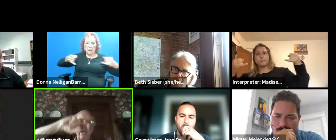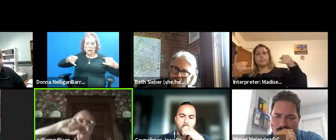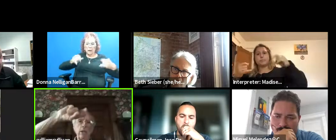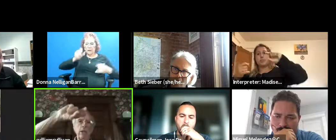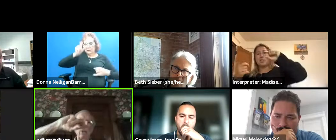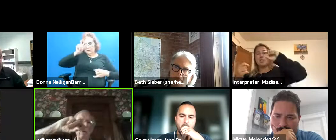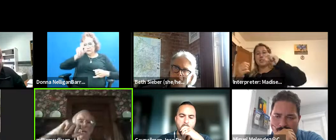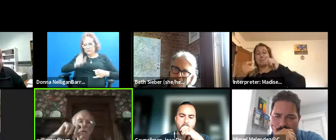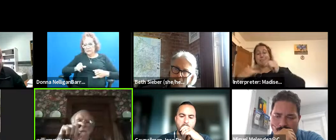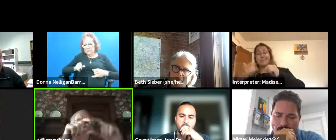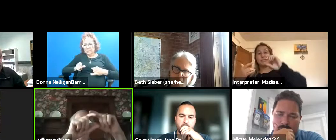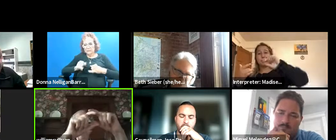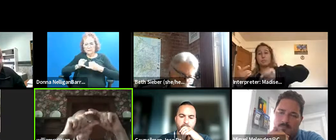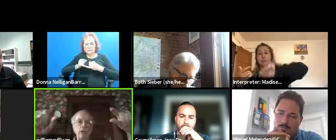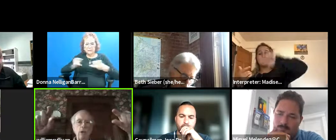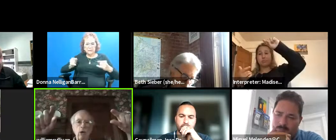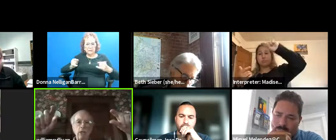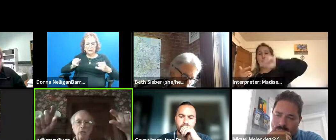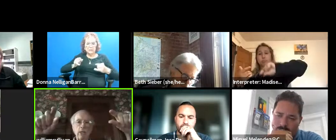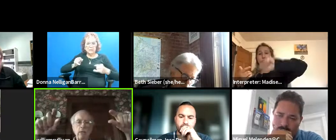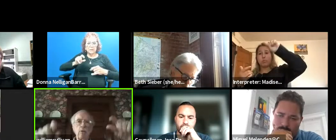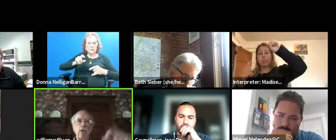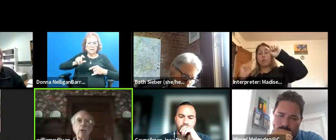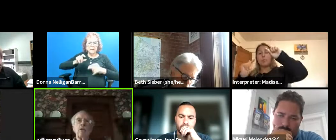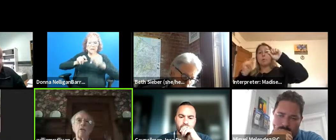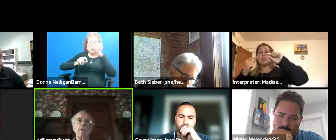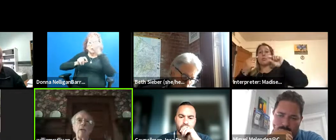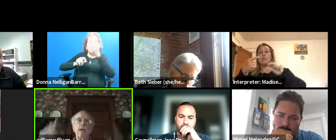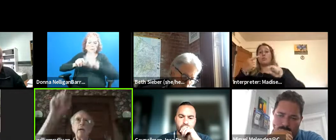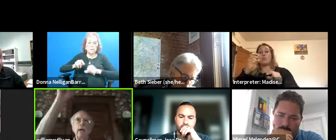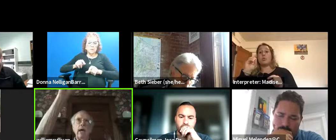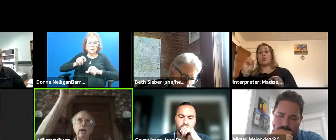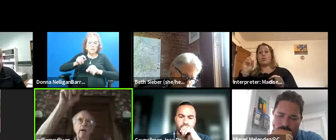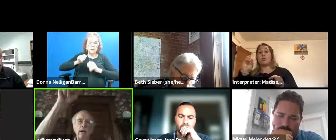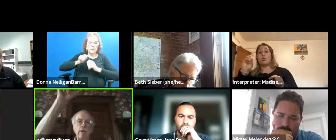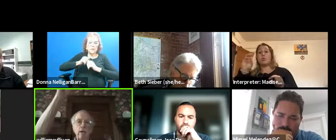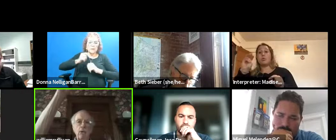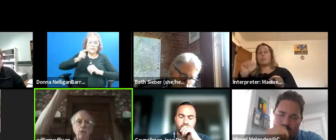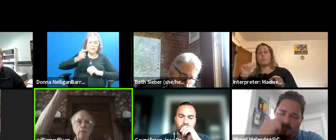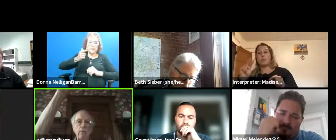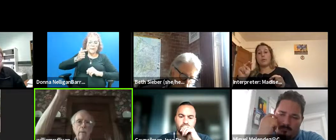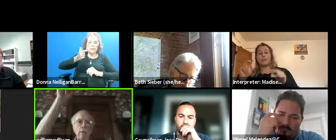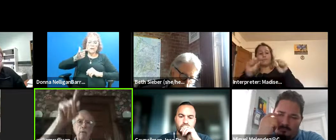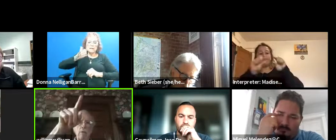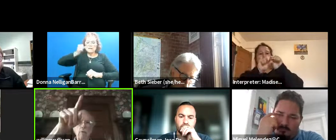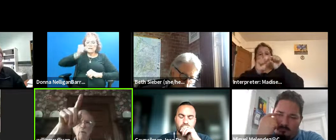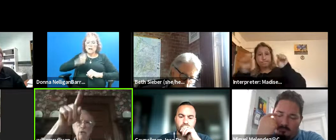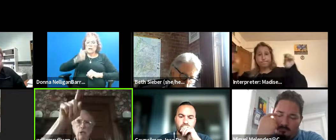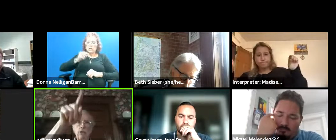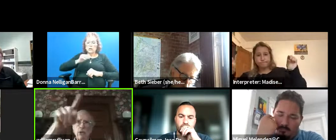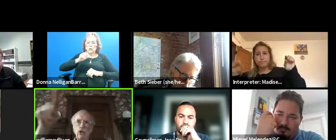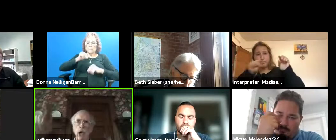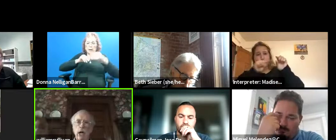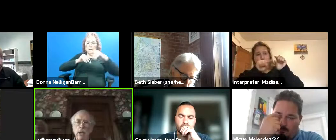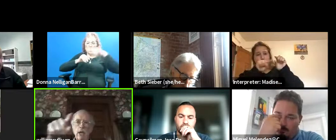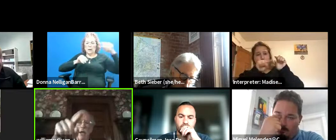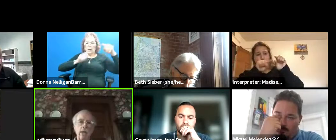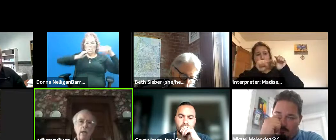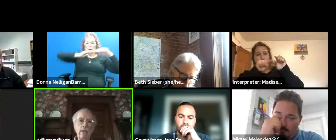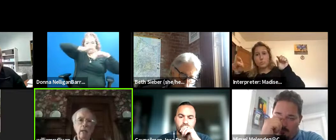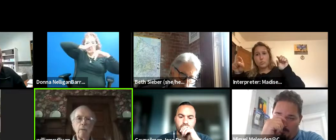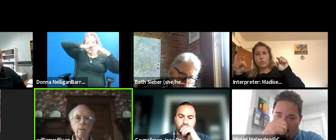run north-south in this direction. There's one that crosses Goodman. And if you look at the map, it results in a